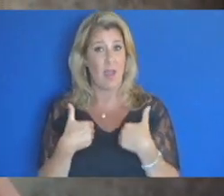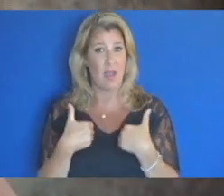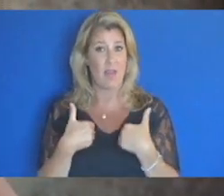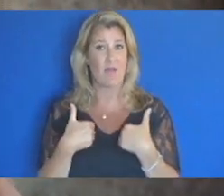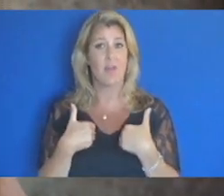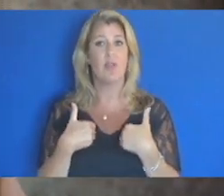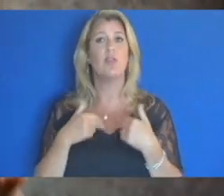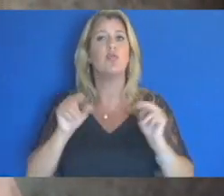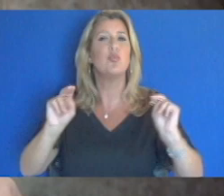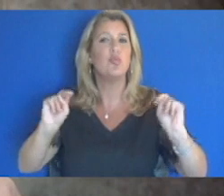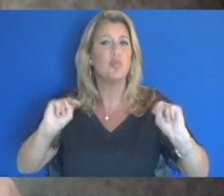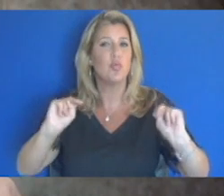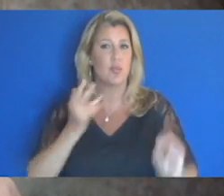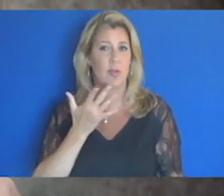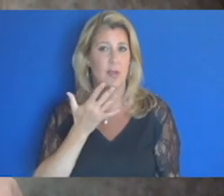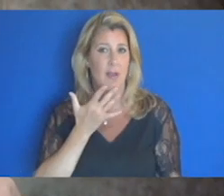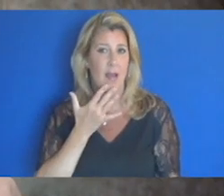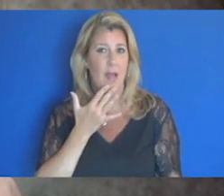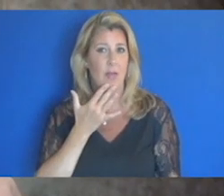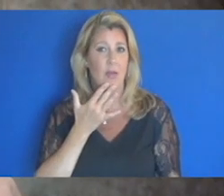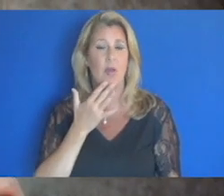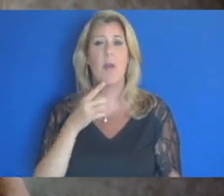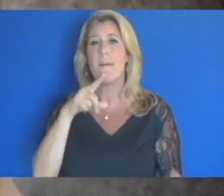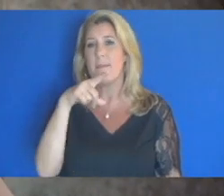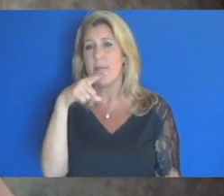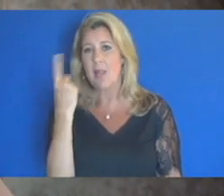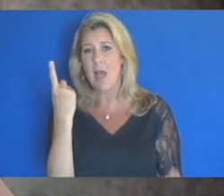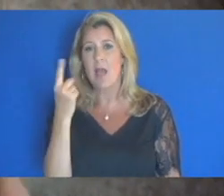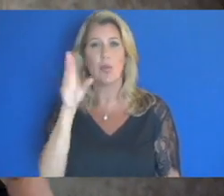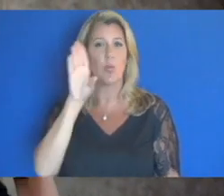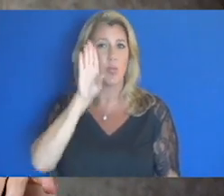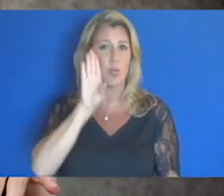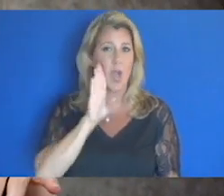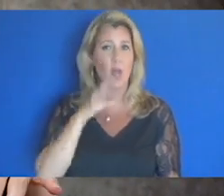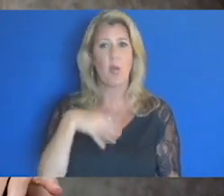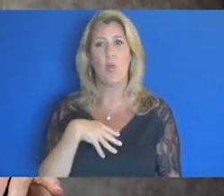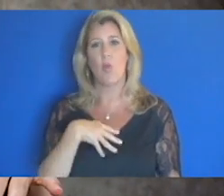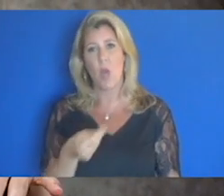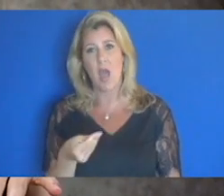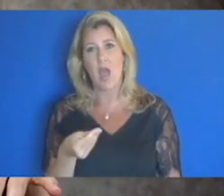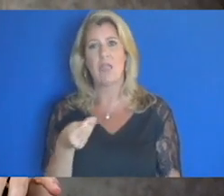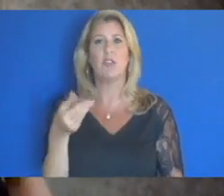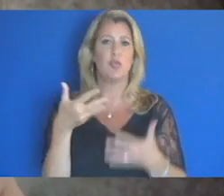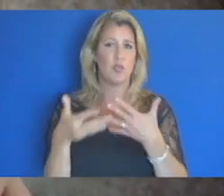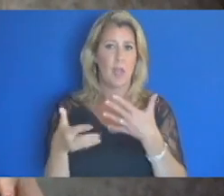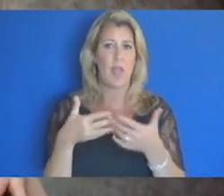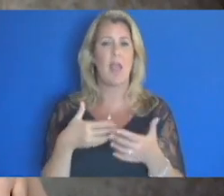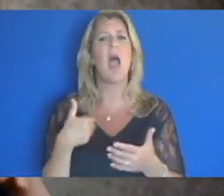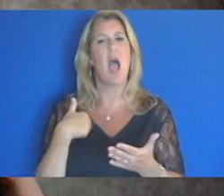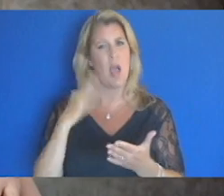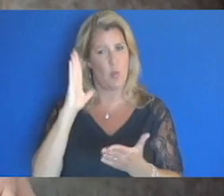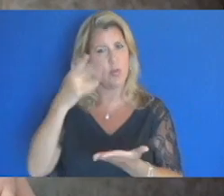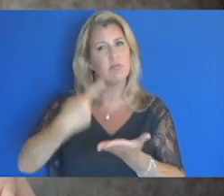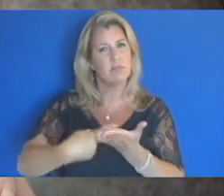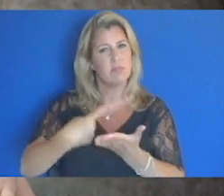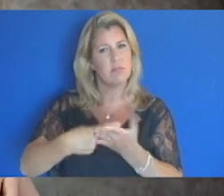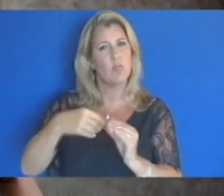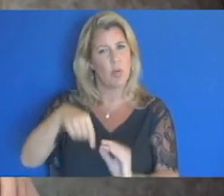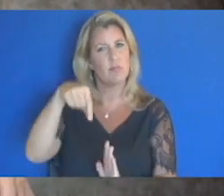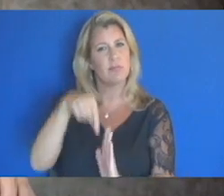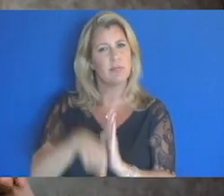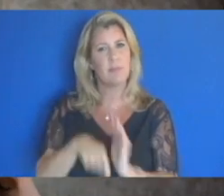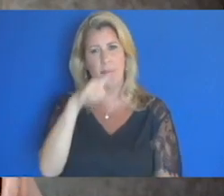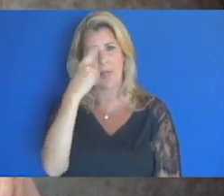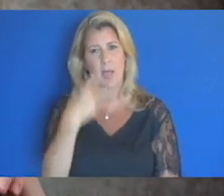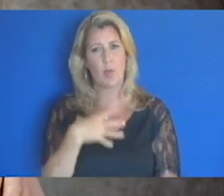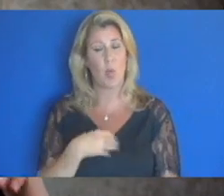Then we got some neutral colors, which is black, brown, white, gray. I will be talking more about black